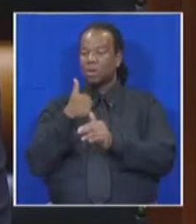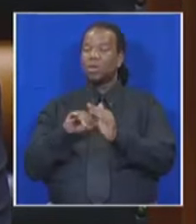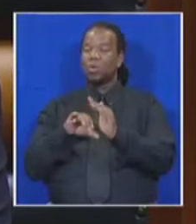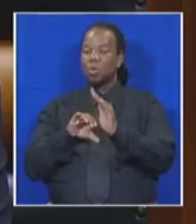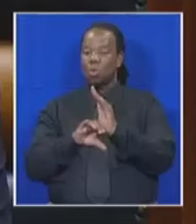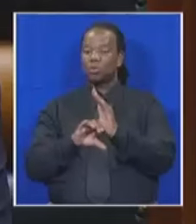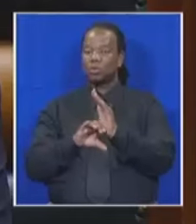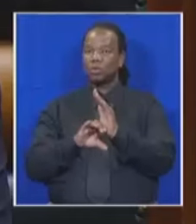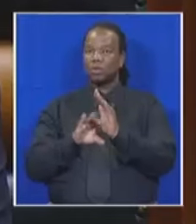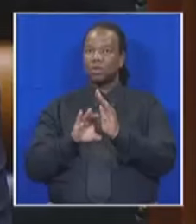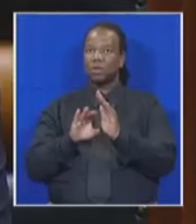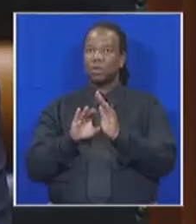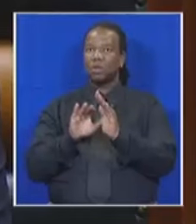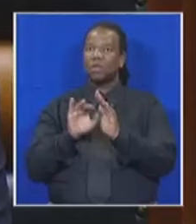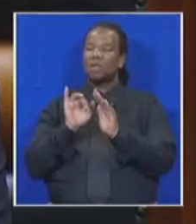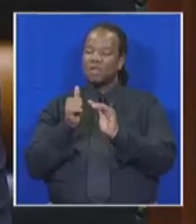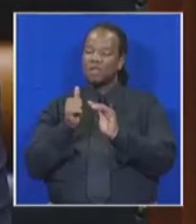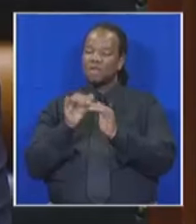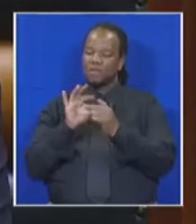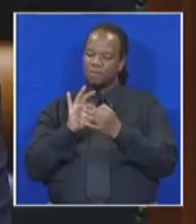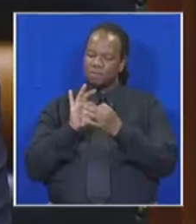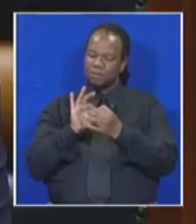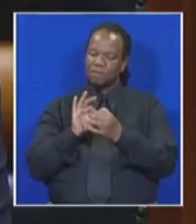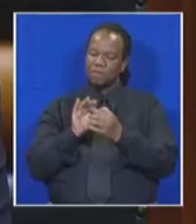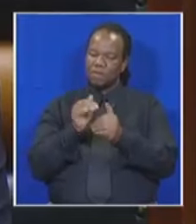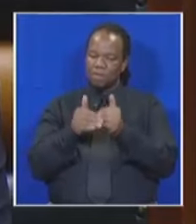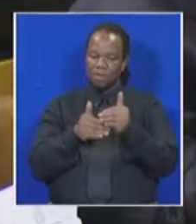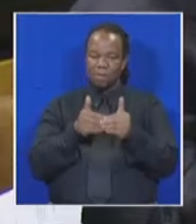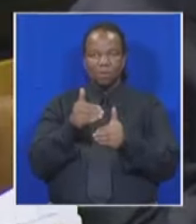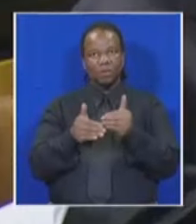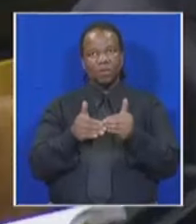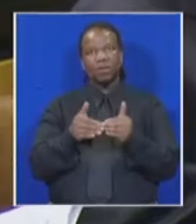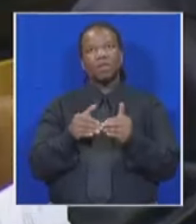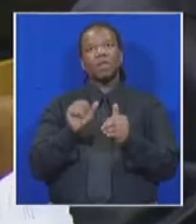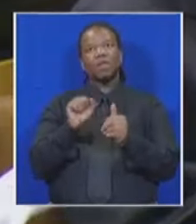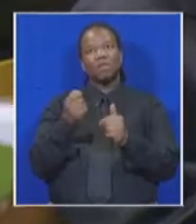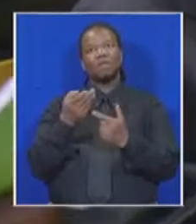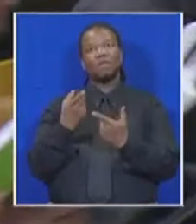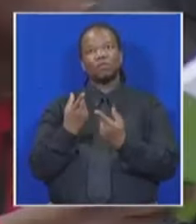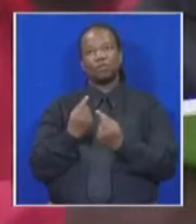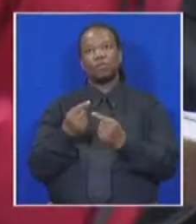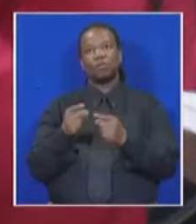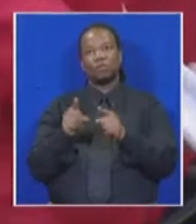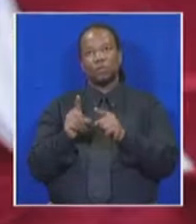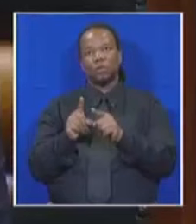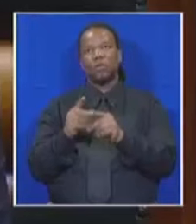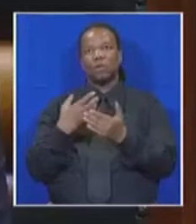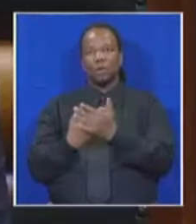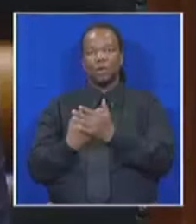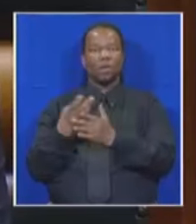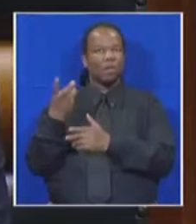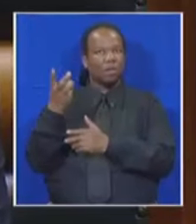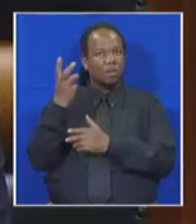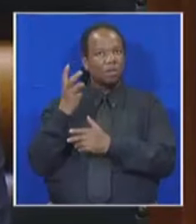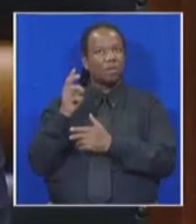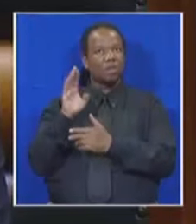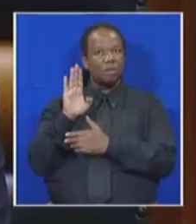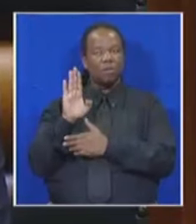only if it relates to the procedure here. And if that is the case, do so that we hear what your point is.